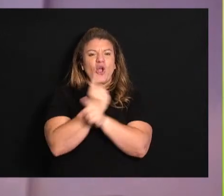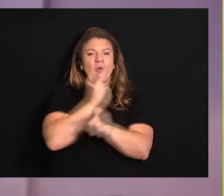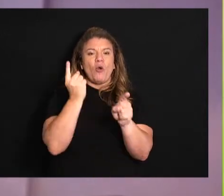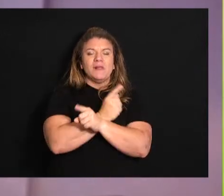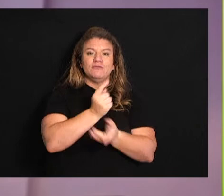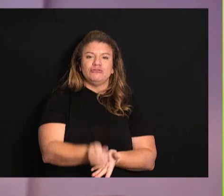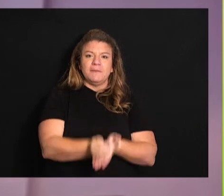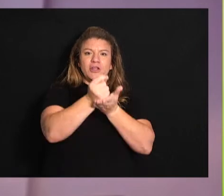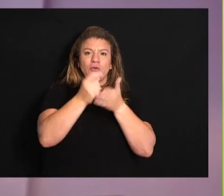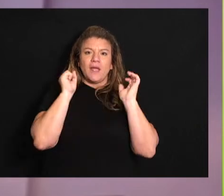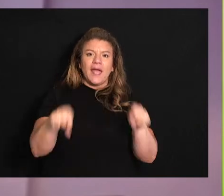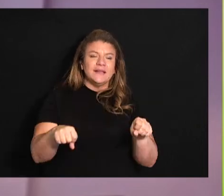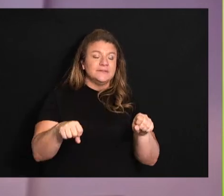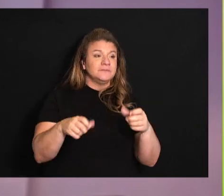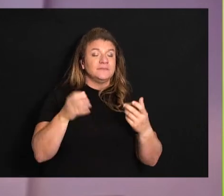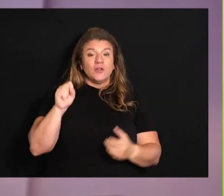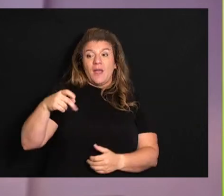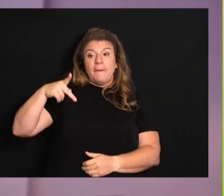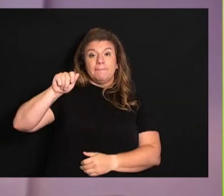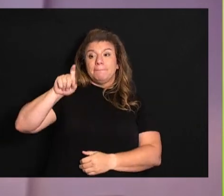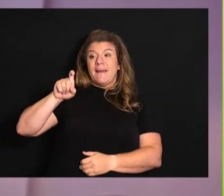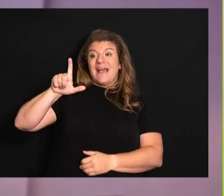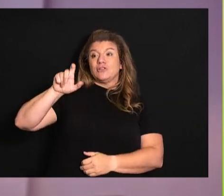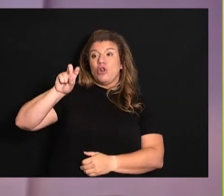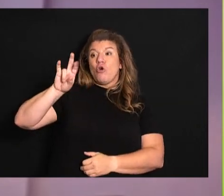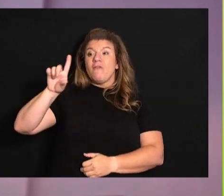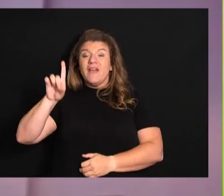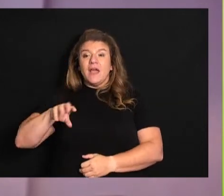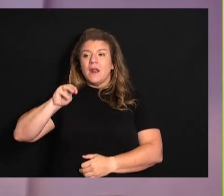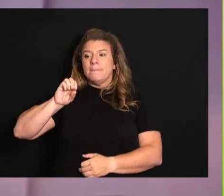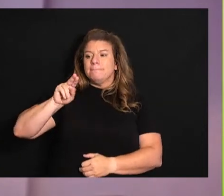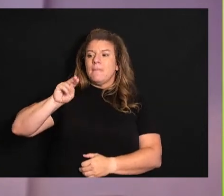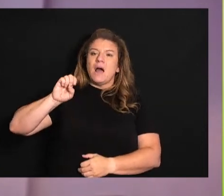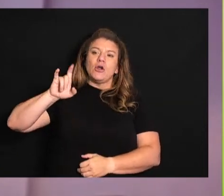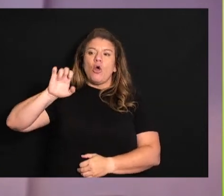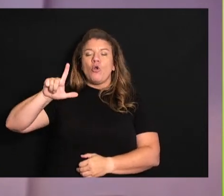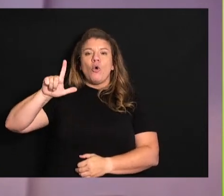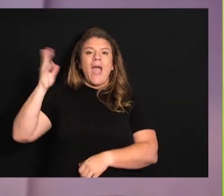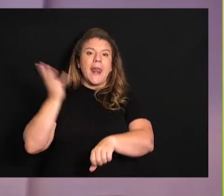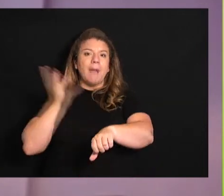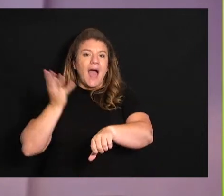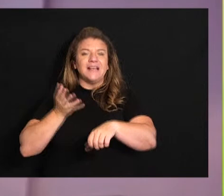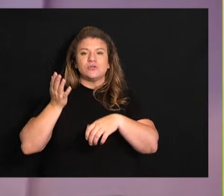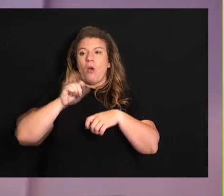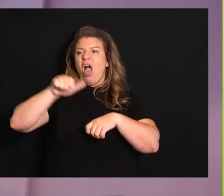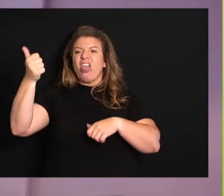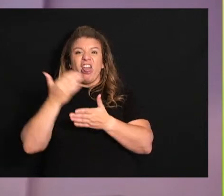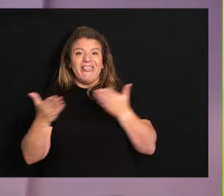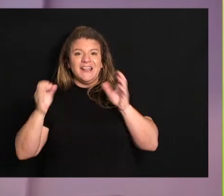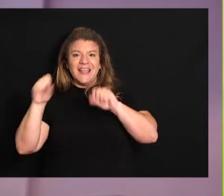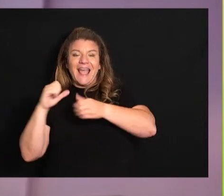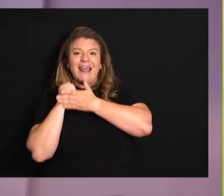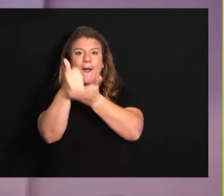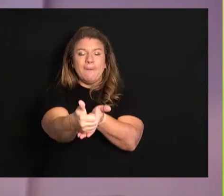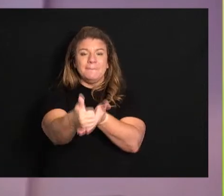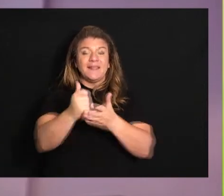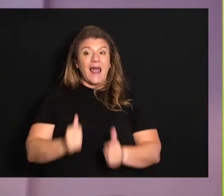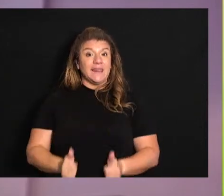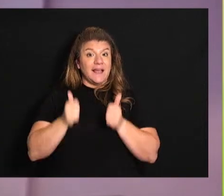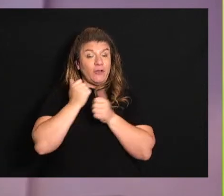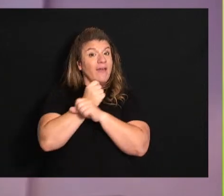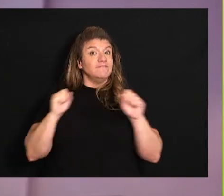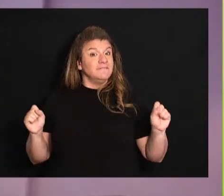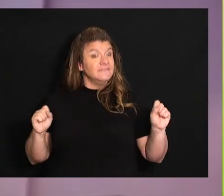treatment you need, whether that's Paxlovid or whether monoclonal antibodies or others that might be life-saving